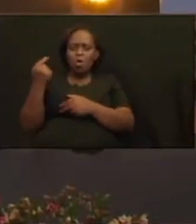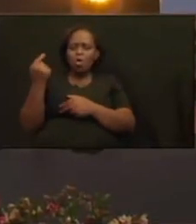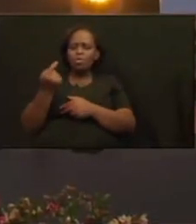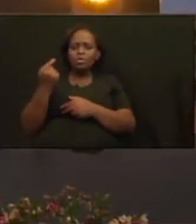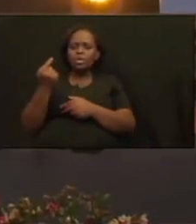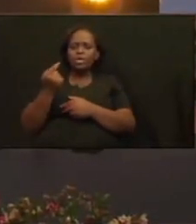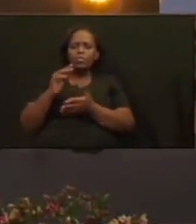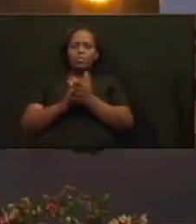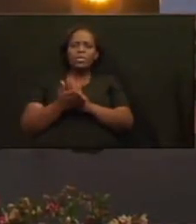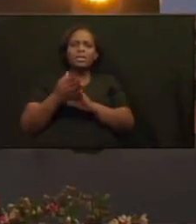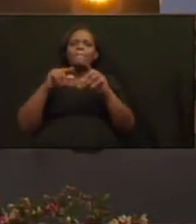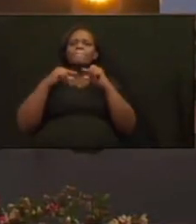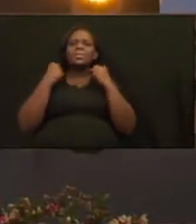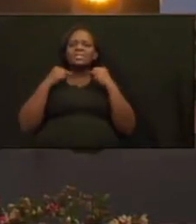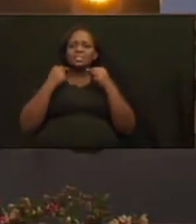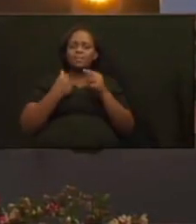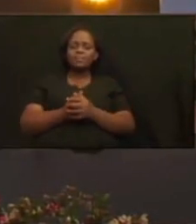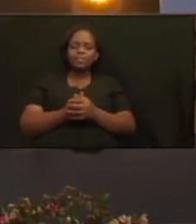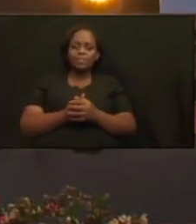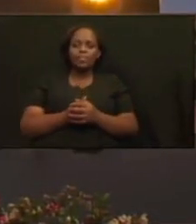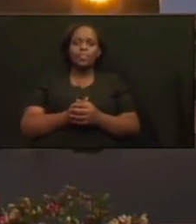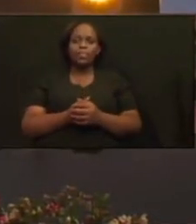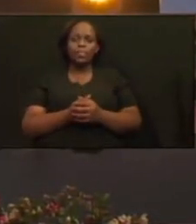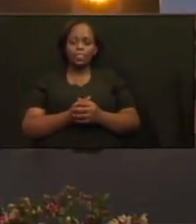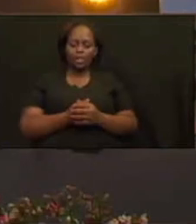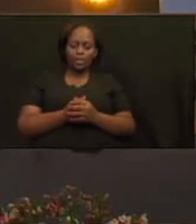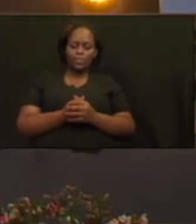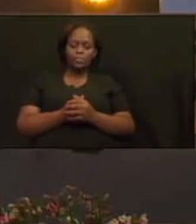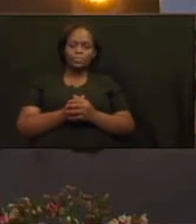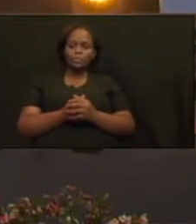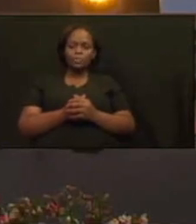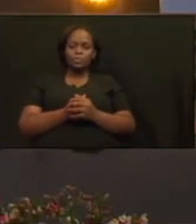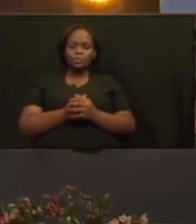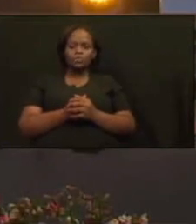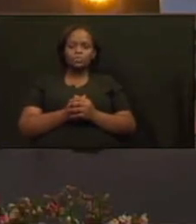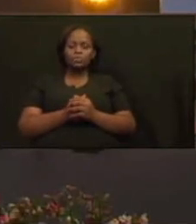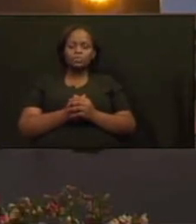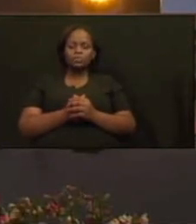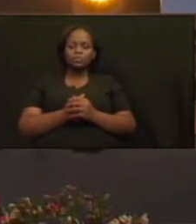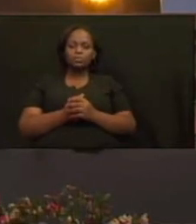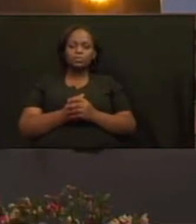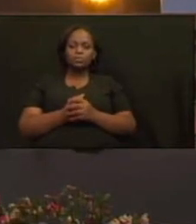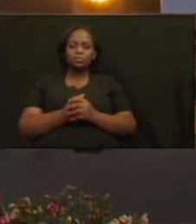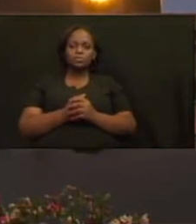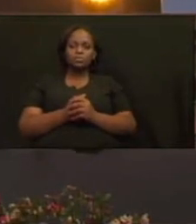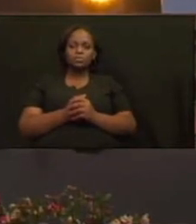is a theology that came as a result of the mistake of understanding from men of God.